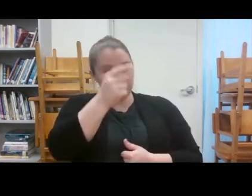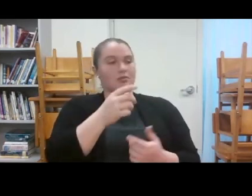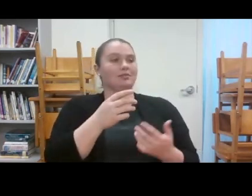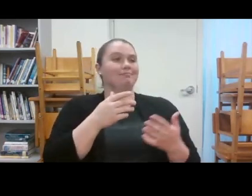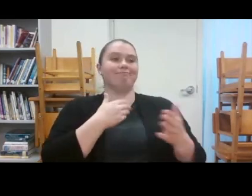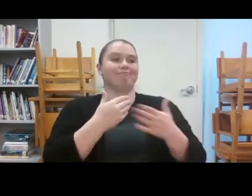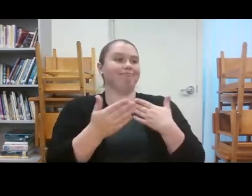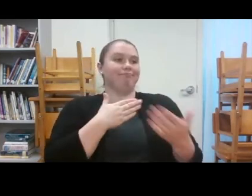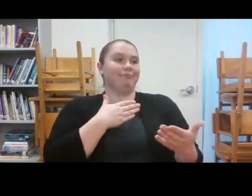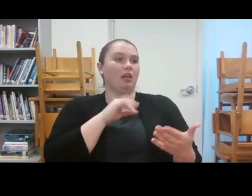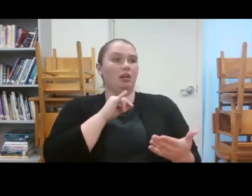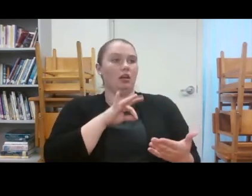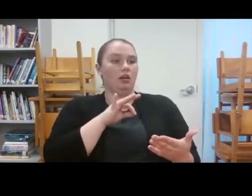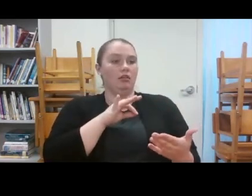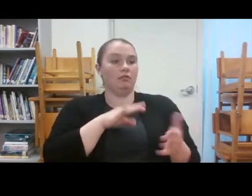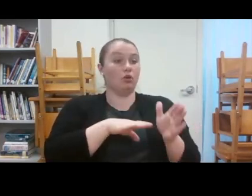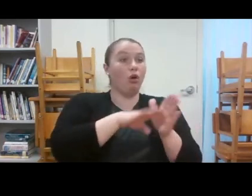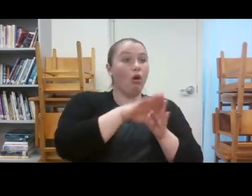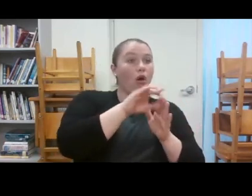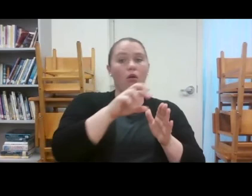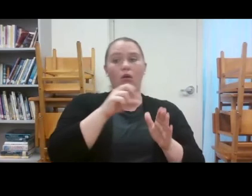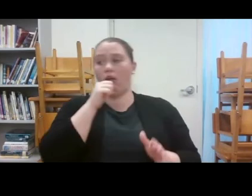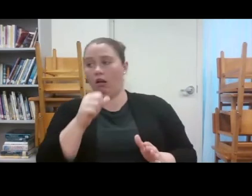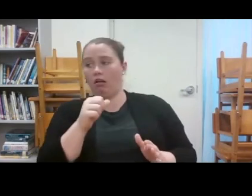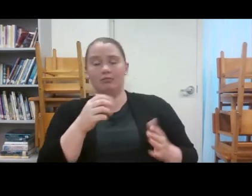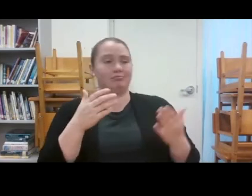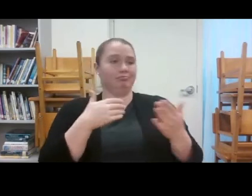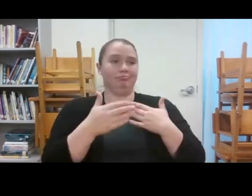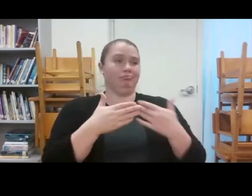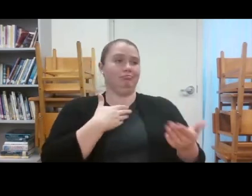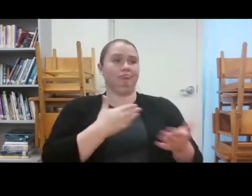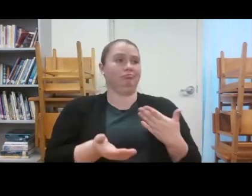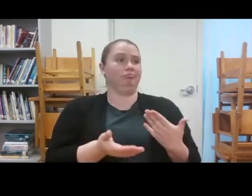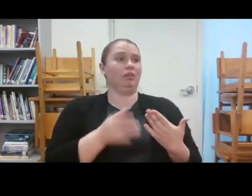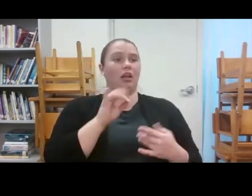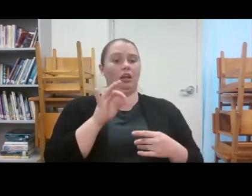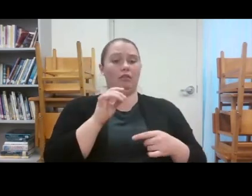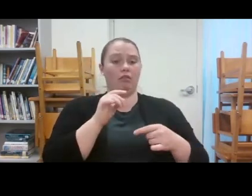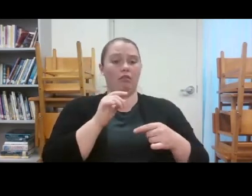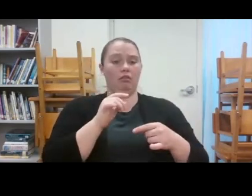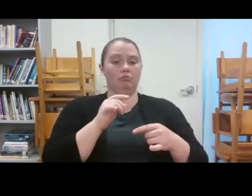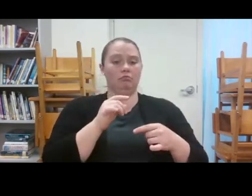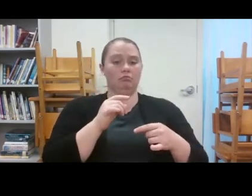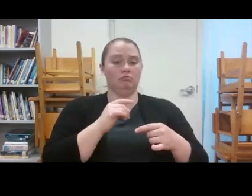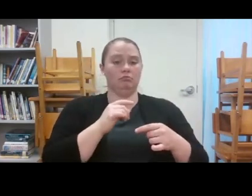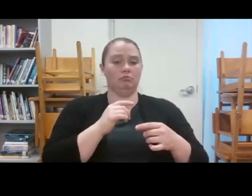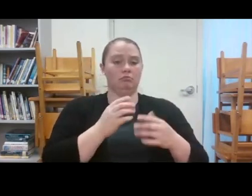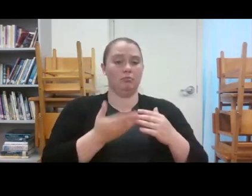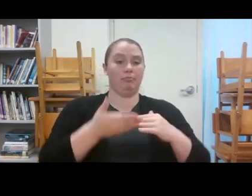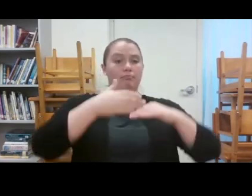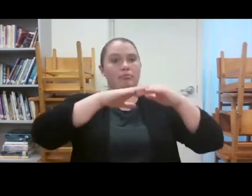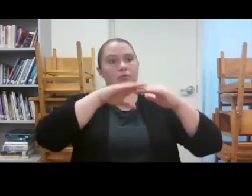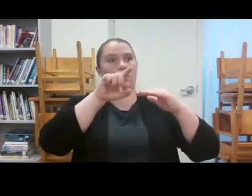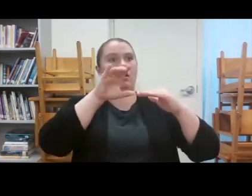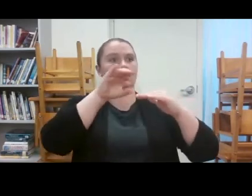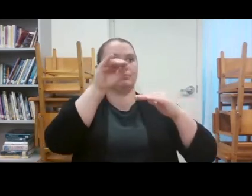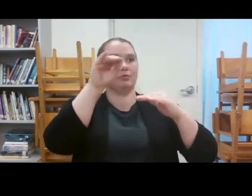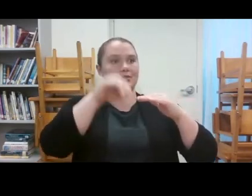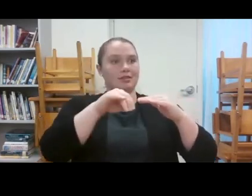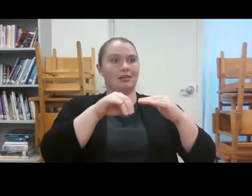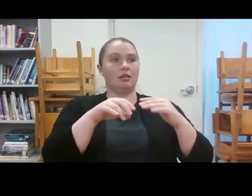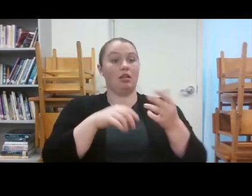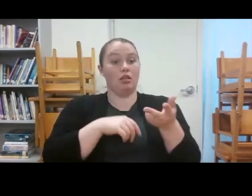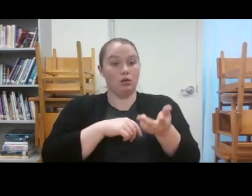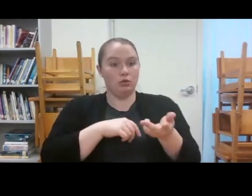regardless of if we grow or if we don't, if we go back 100% or hybrid, those